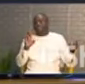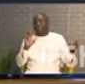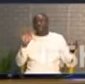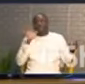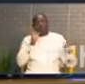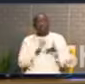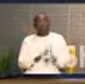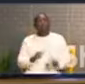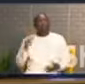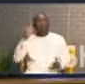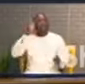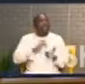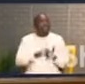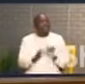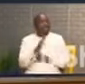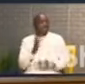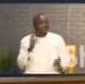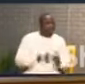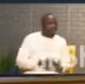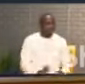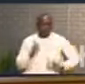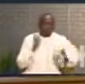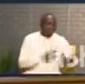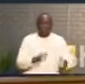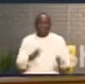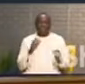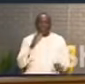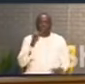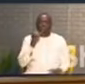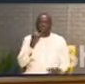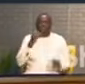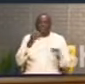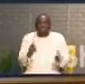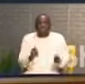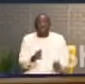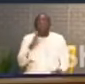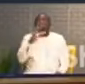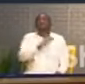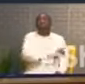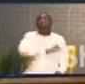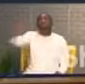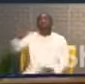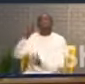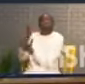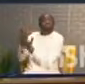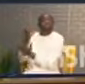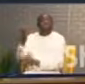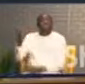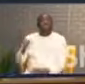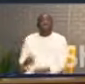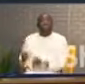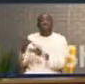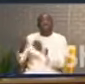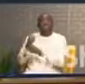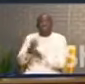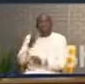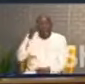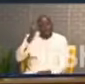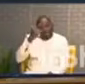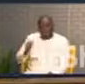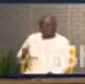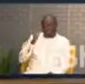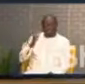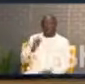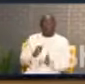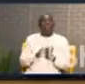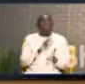would expect God to just intervene and reward him immediately. Do you know how many years he spent in the prison? For refusing. That was his